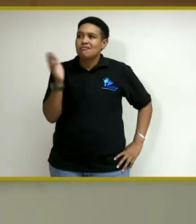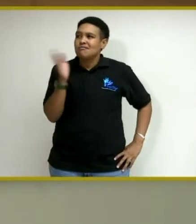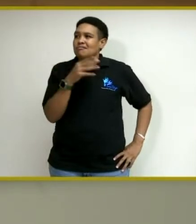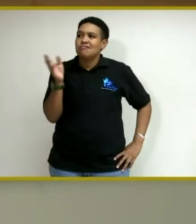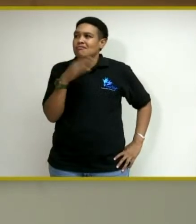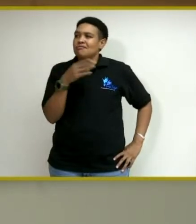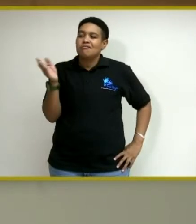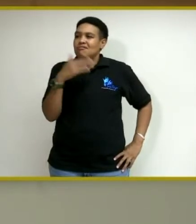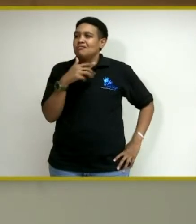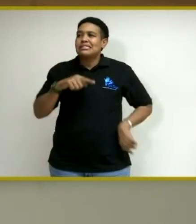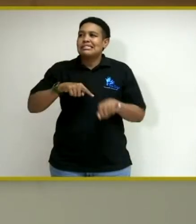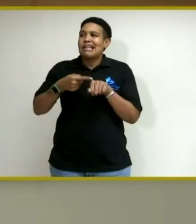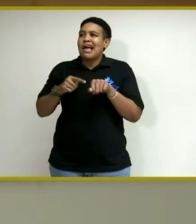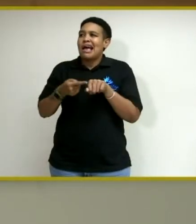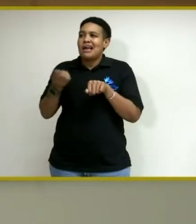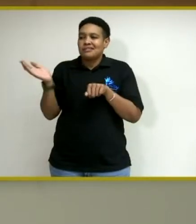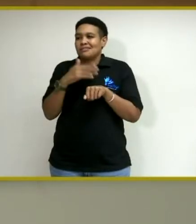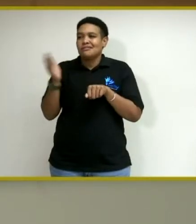beginning.